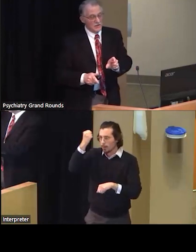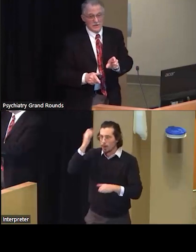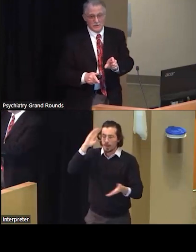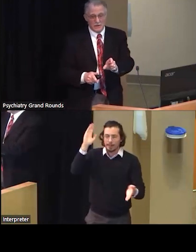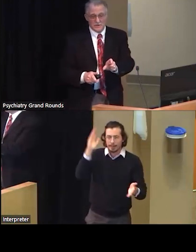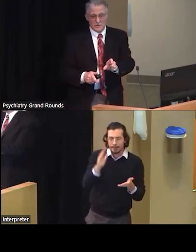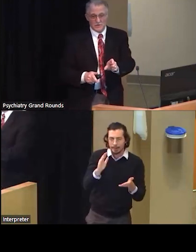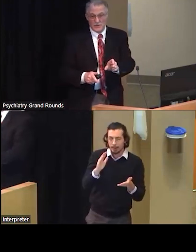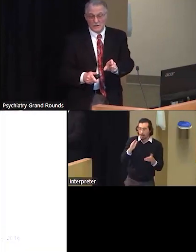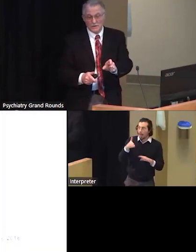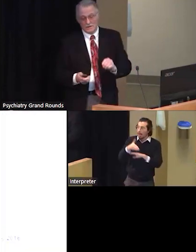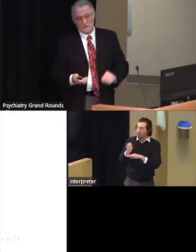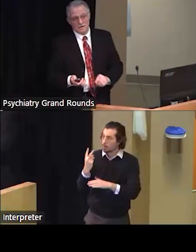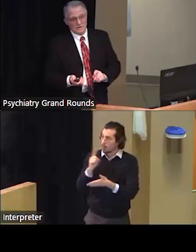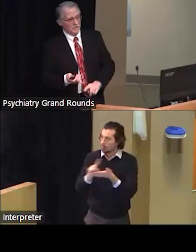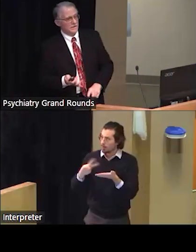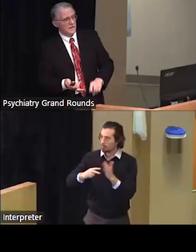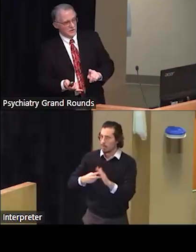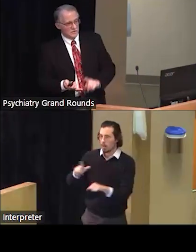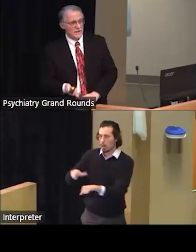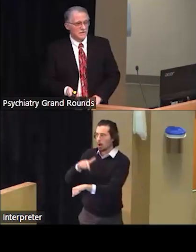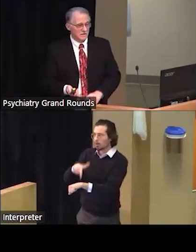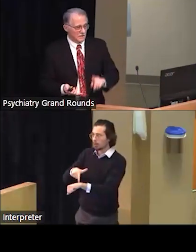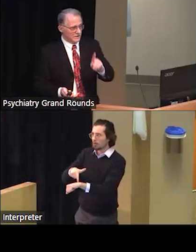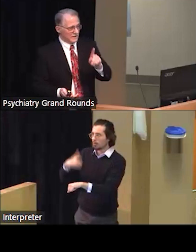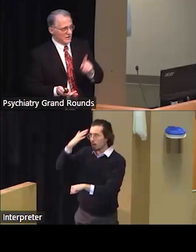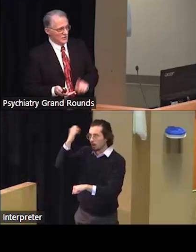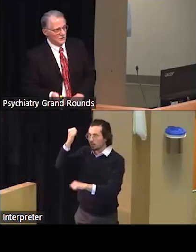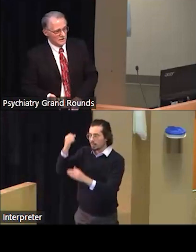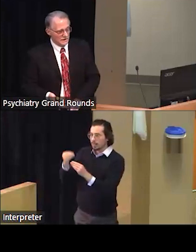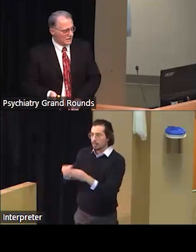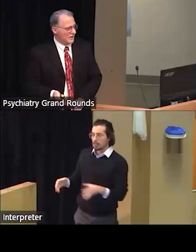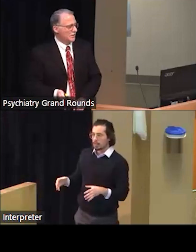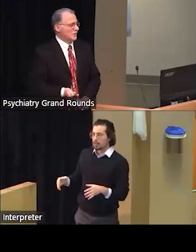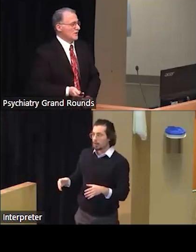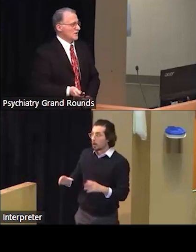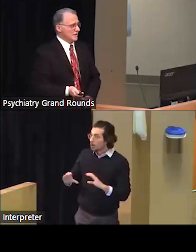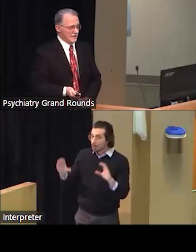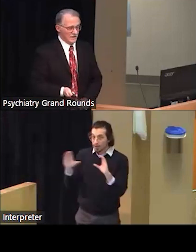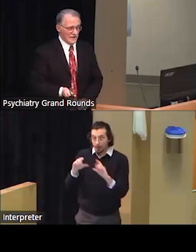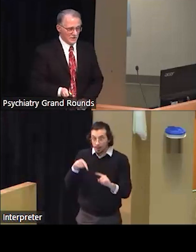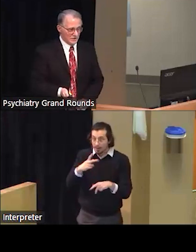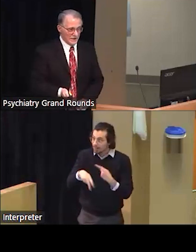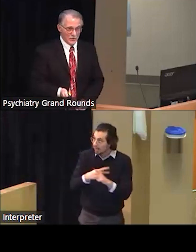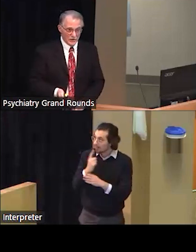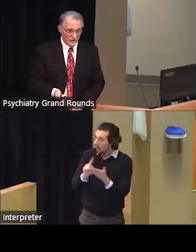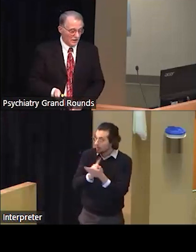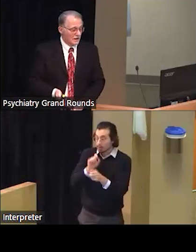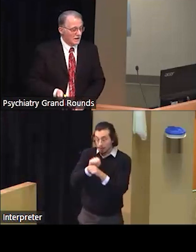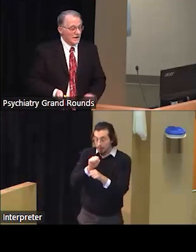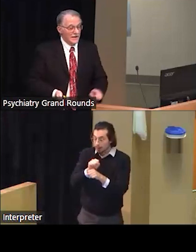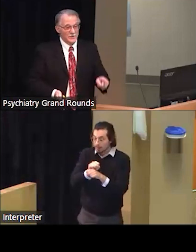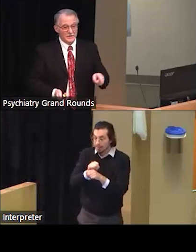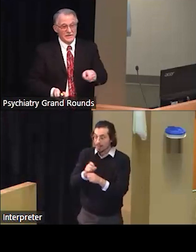weeks, it's actually your long-term. So now certifications, maintenance of certifications, we're getting people to do this all kinds of the hours of the day they're